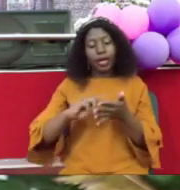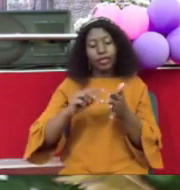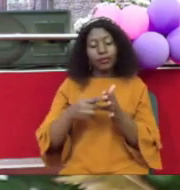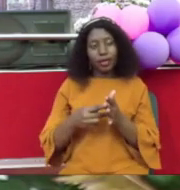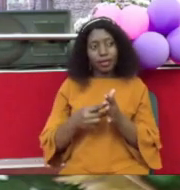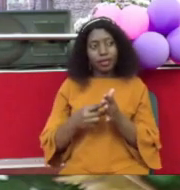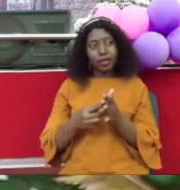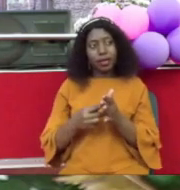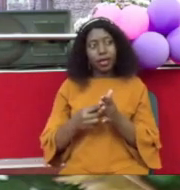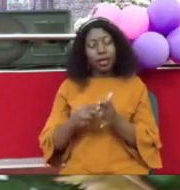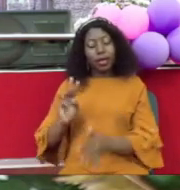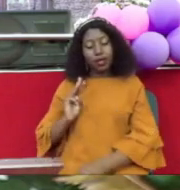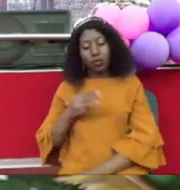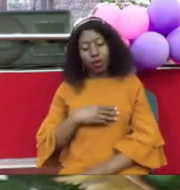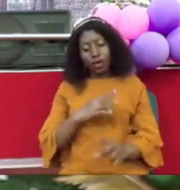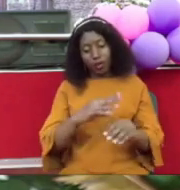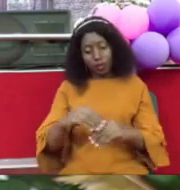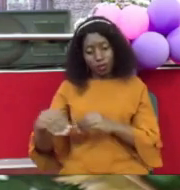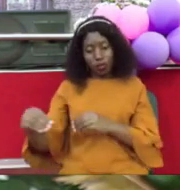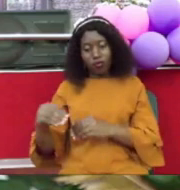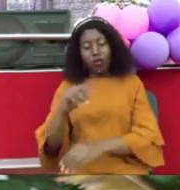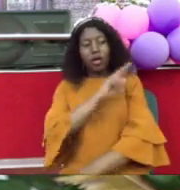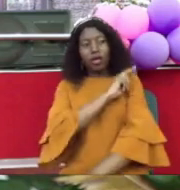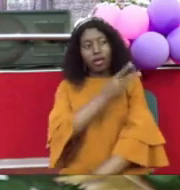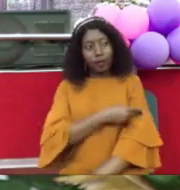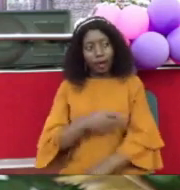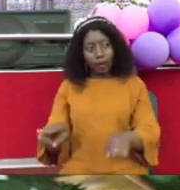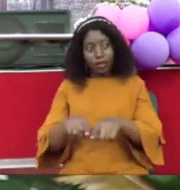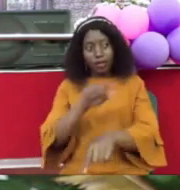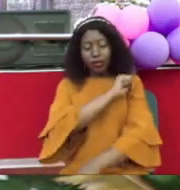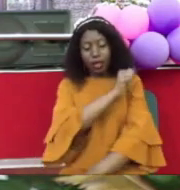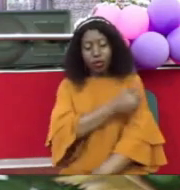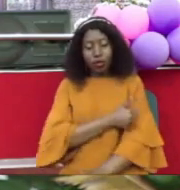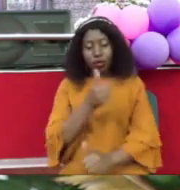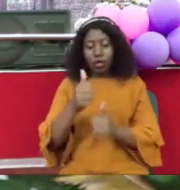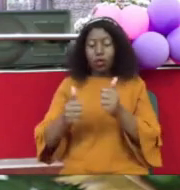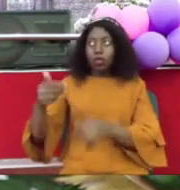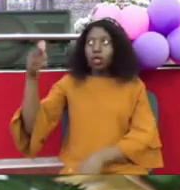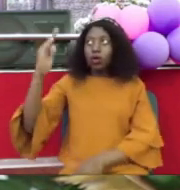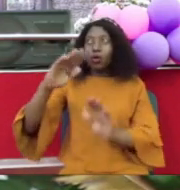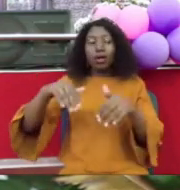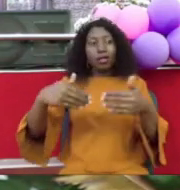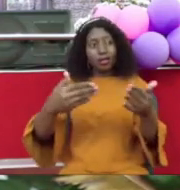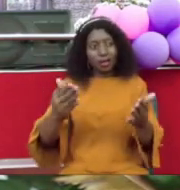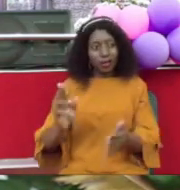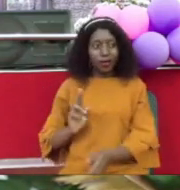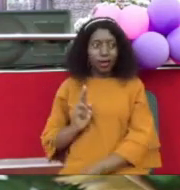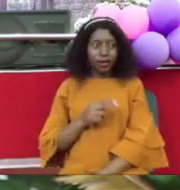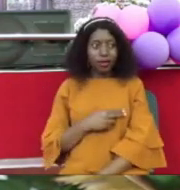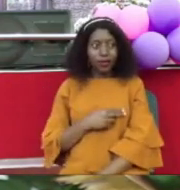to move in the power and in the authority God has given us. Inamaanisha kwenda kuweza kutembea katika nguvu ambazo